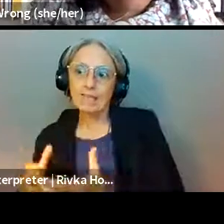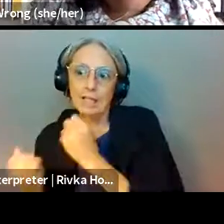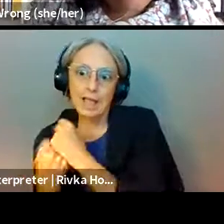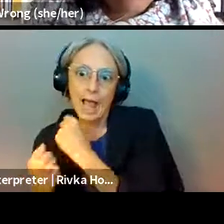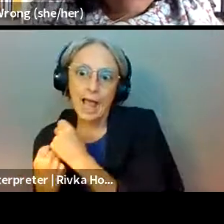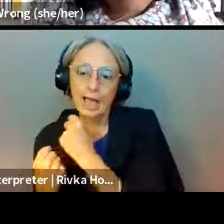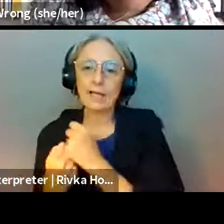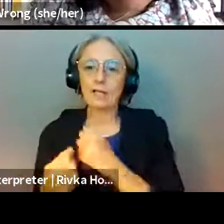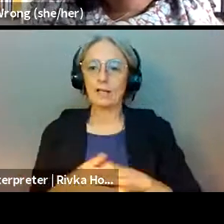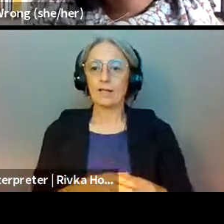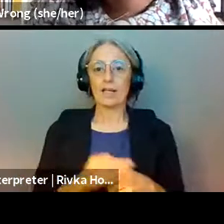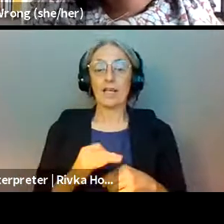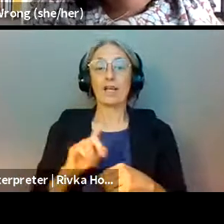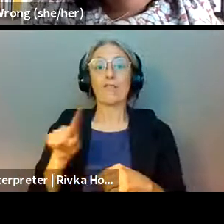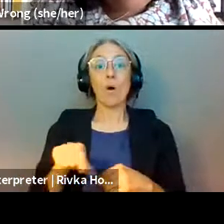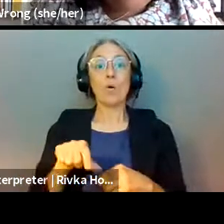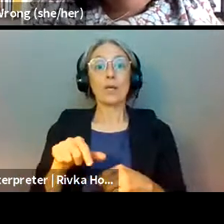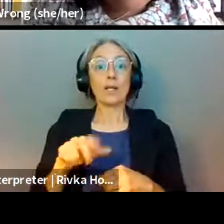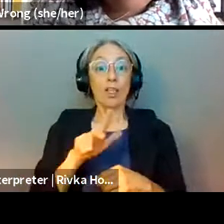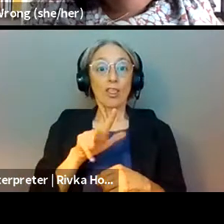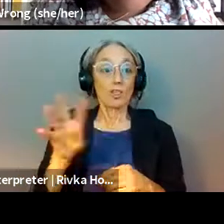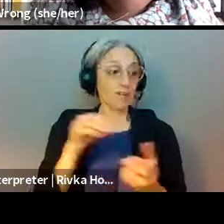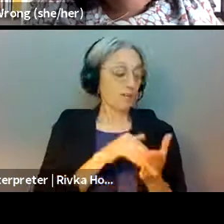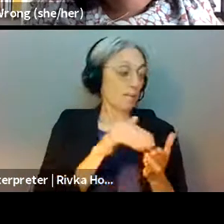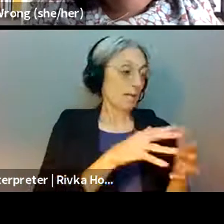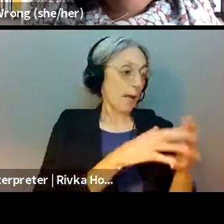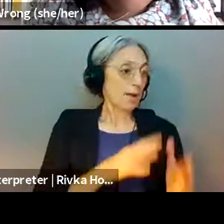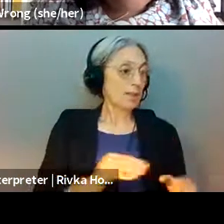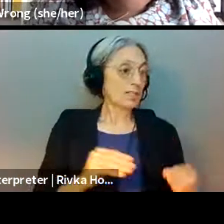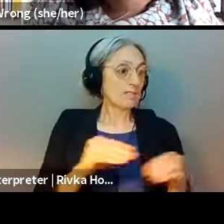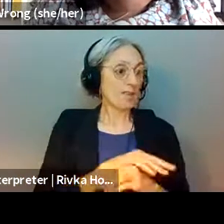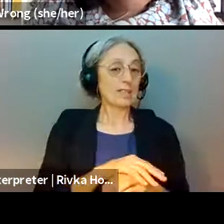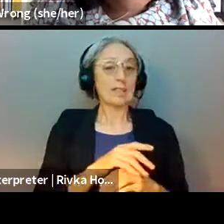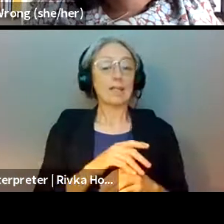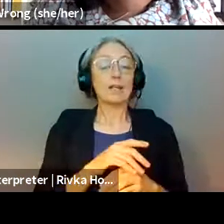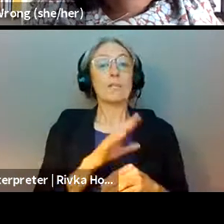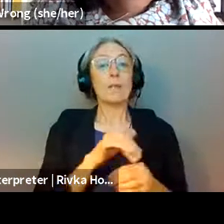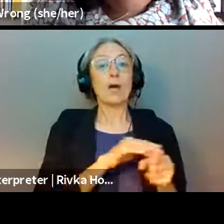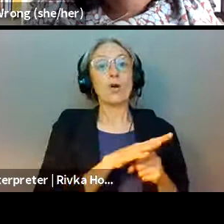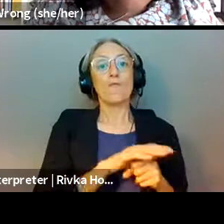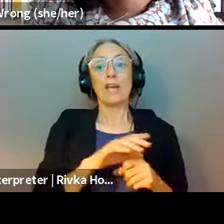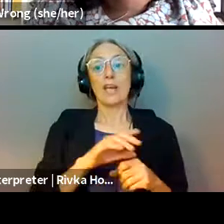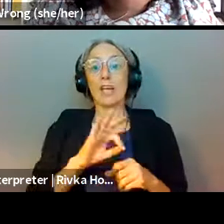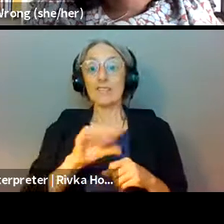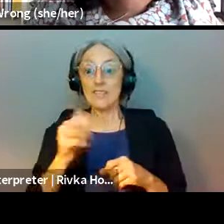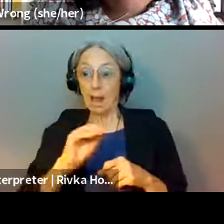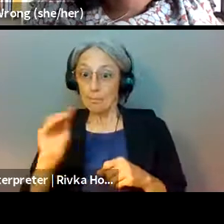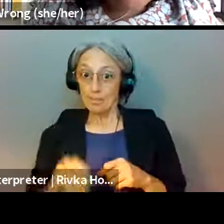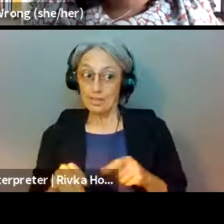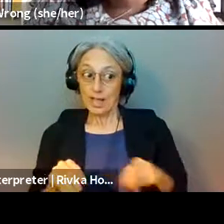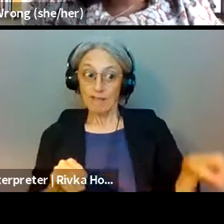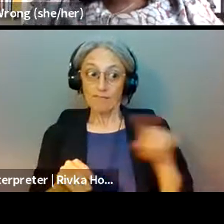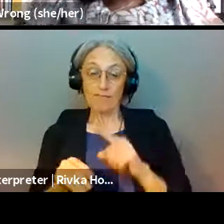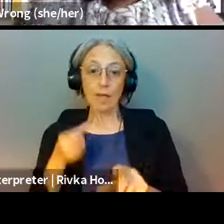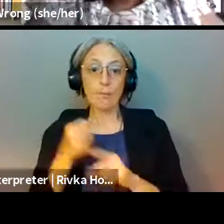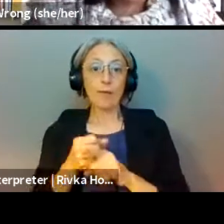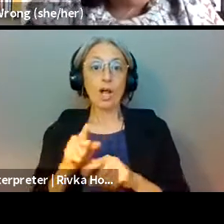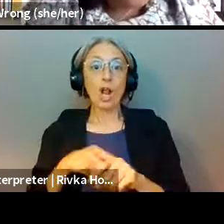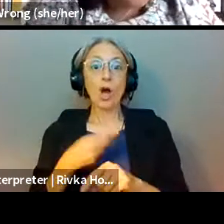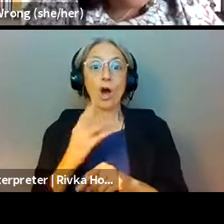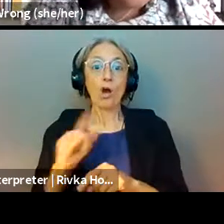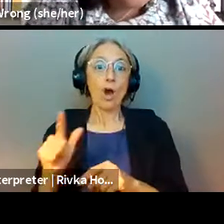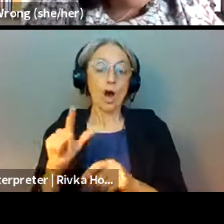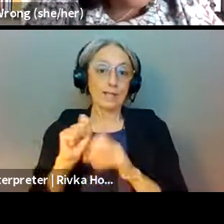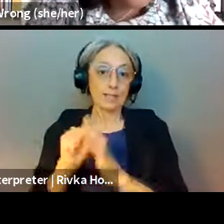of the 34 million Americans that were affected by COVID get long haul symptoms and try to apply for